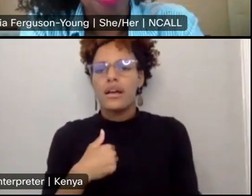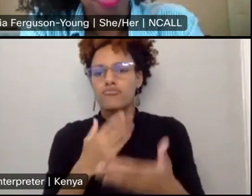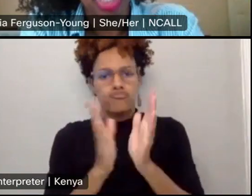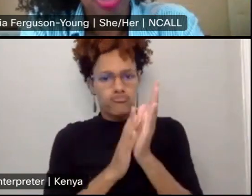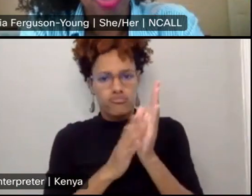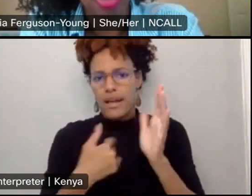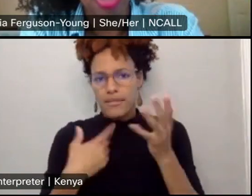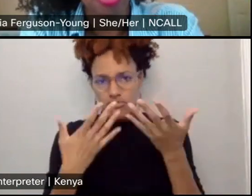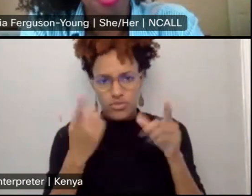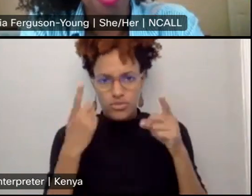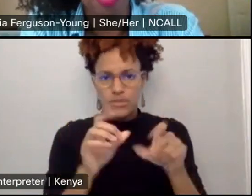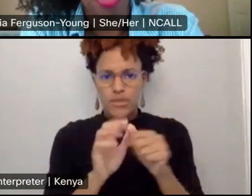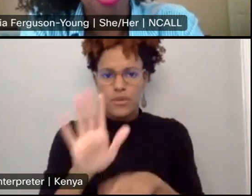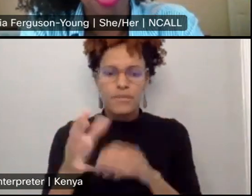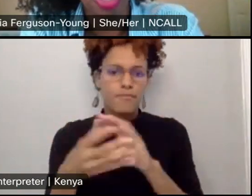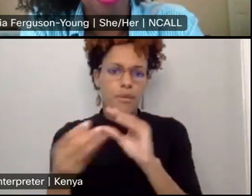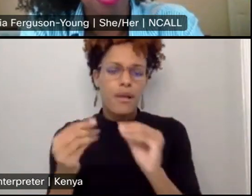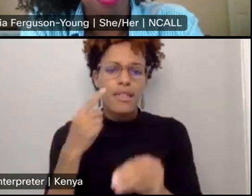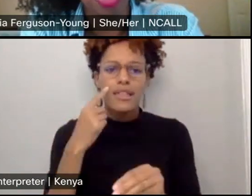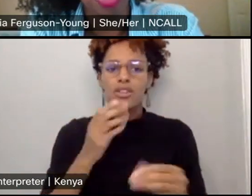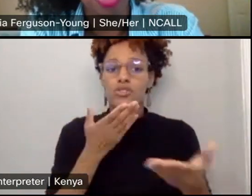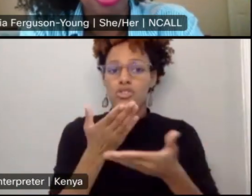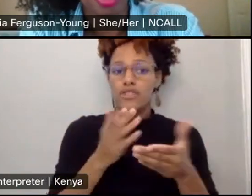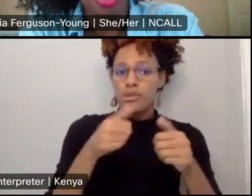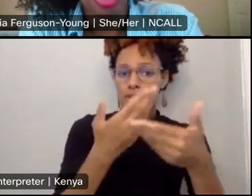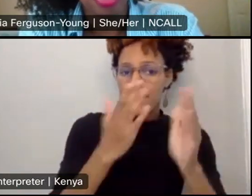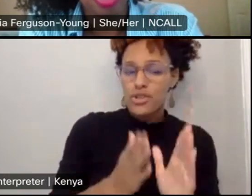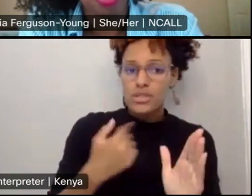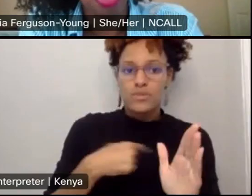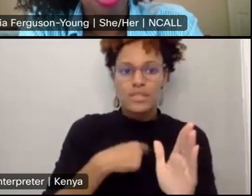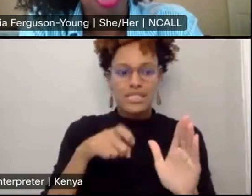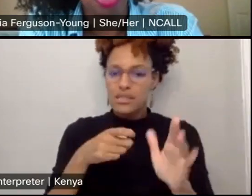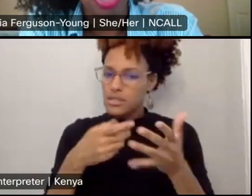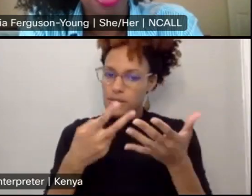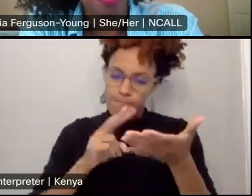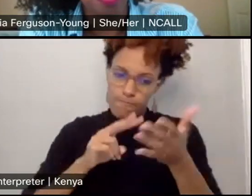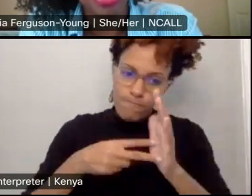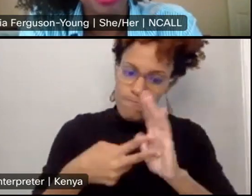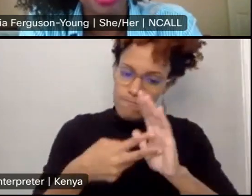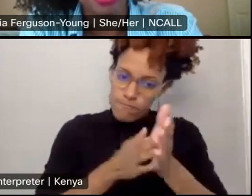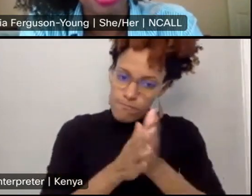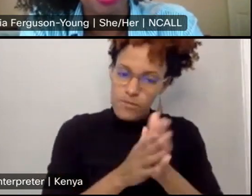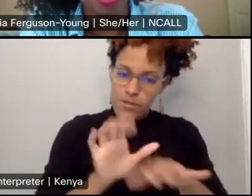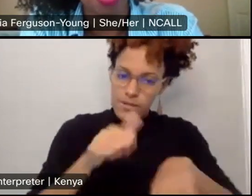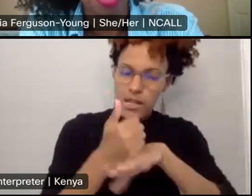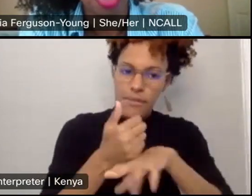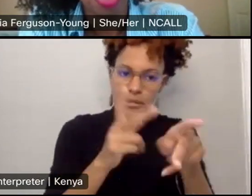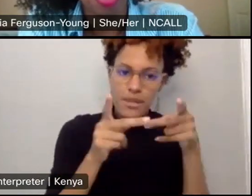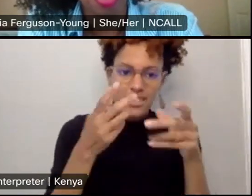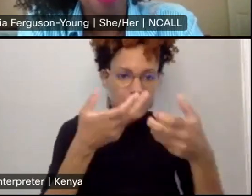Amanda. And I think as service providers, we have to really be vigilant and intentional to create the spaces to listen.